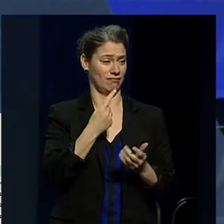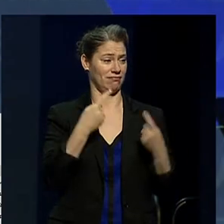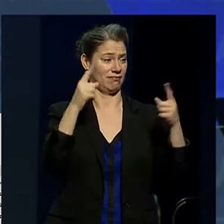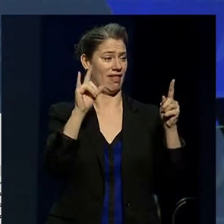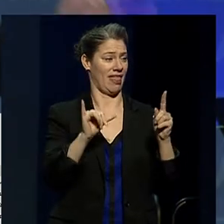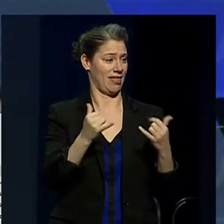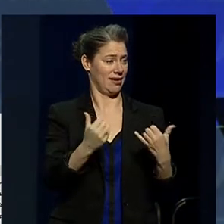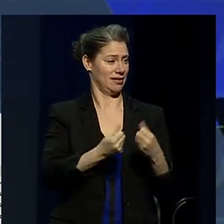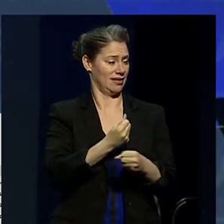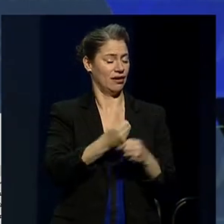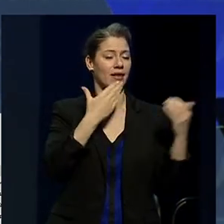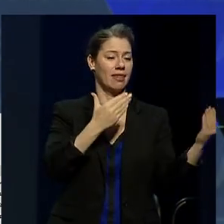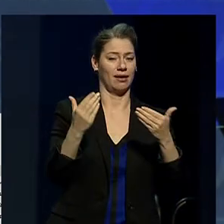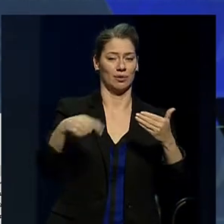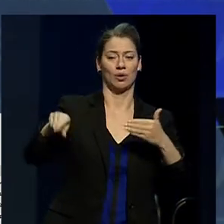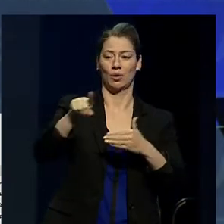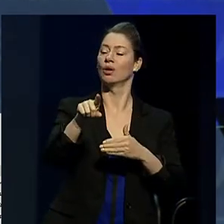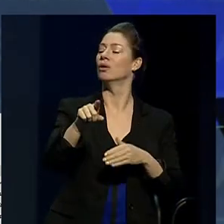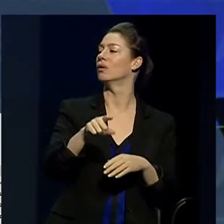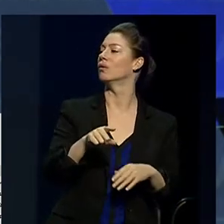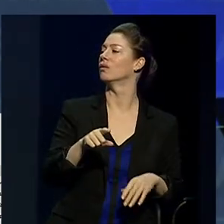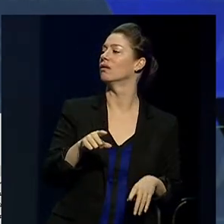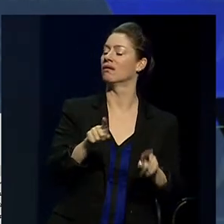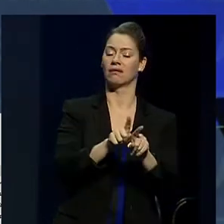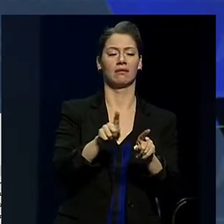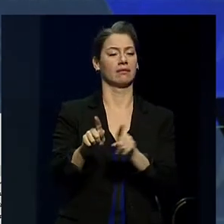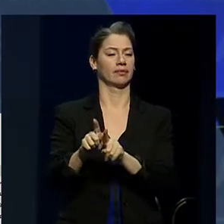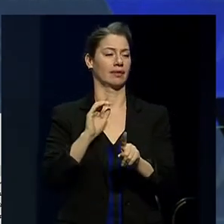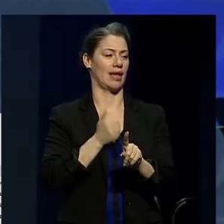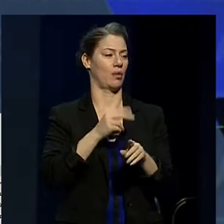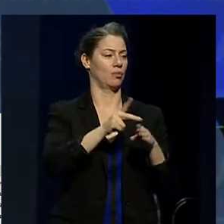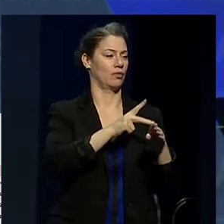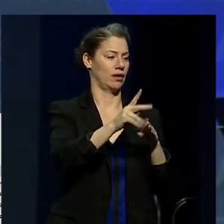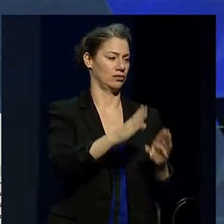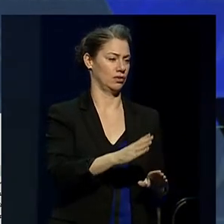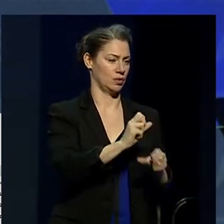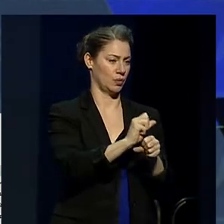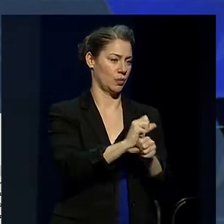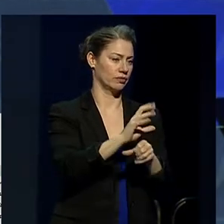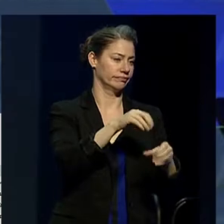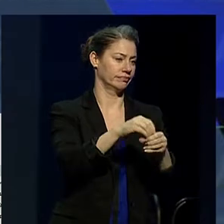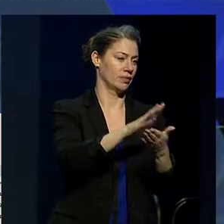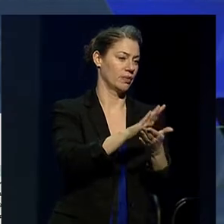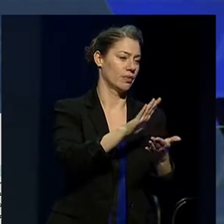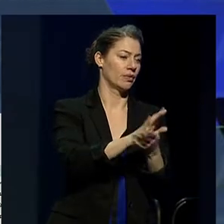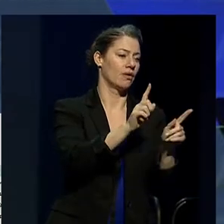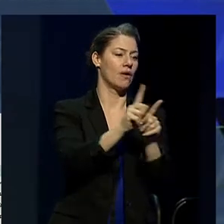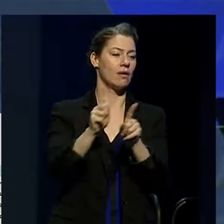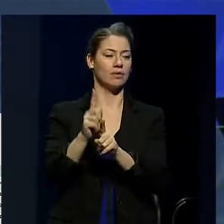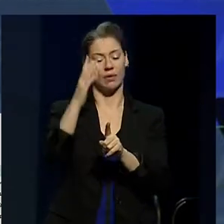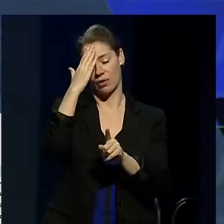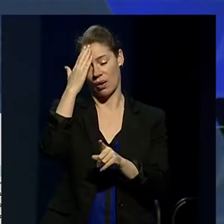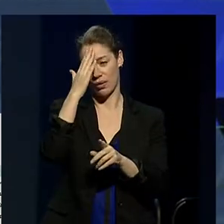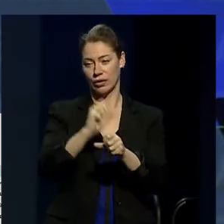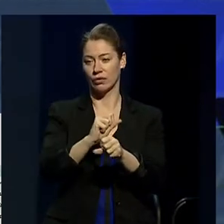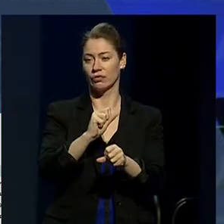you and to the wonderful people we have, our professionals working in our schools. We also know that career technical